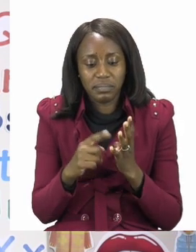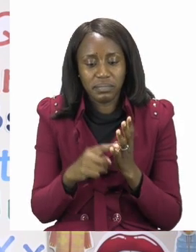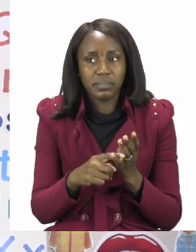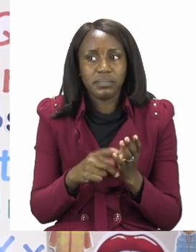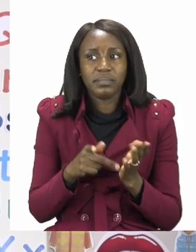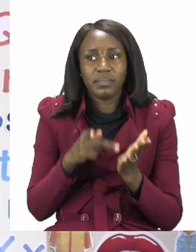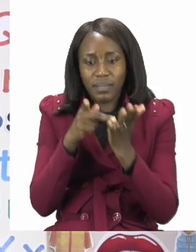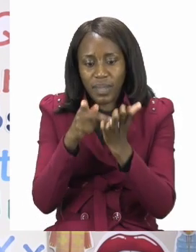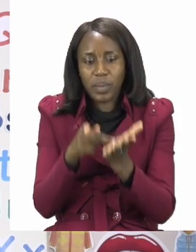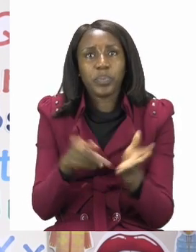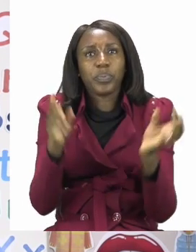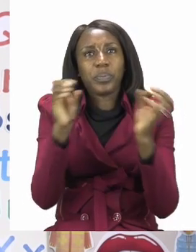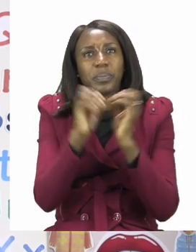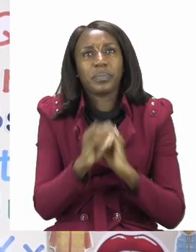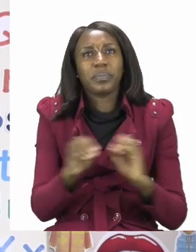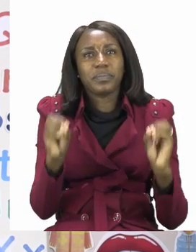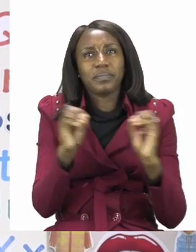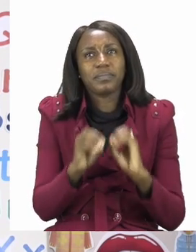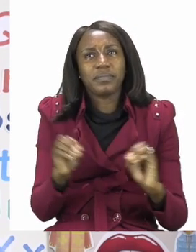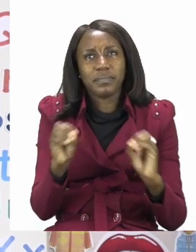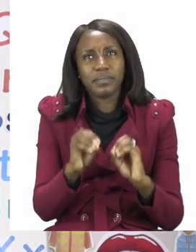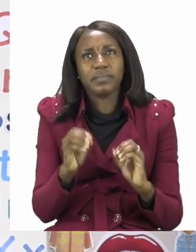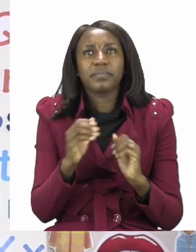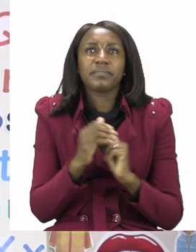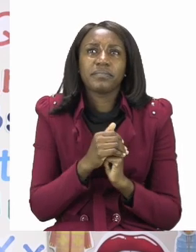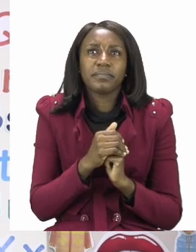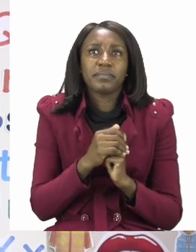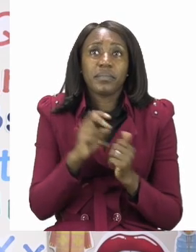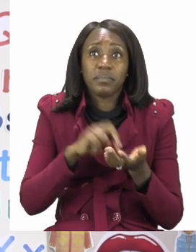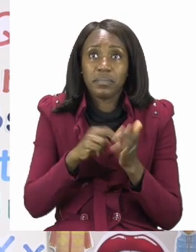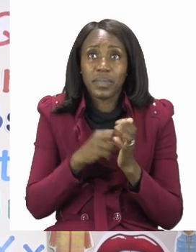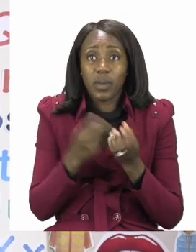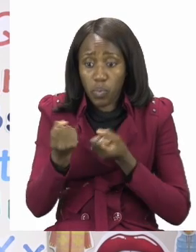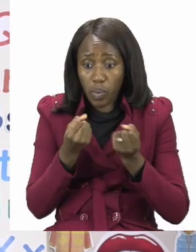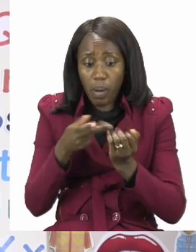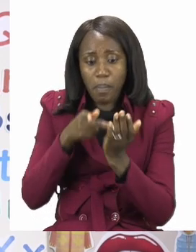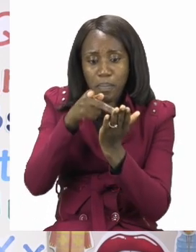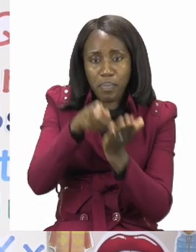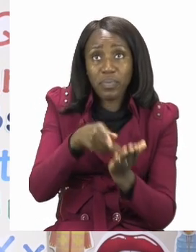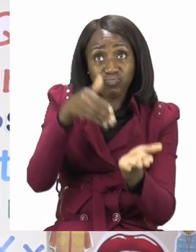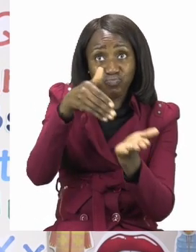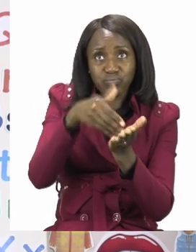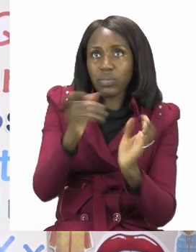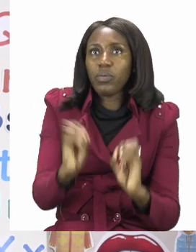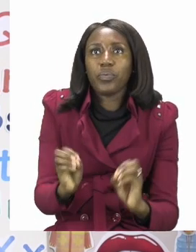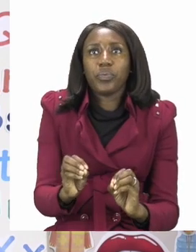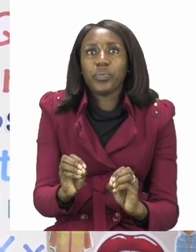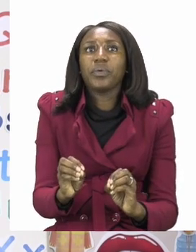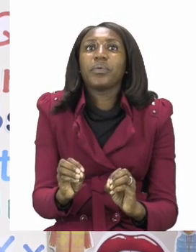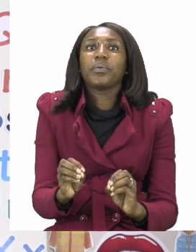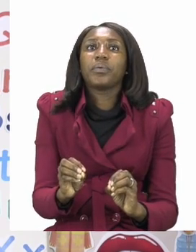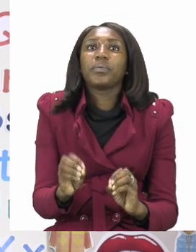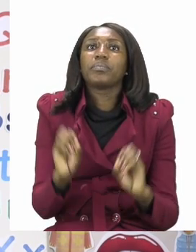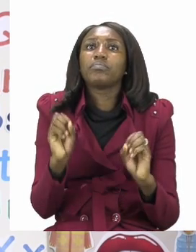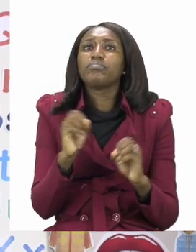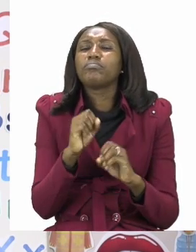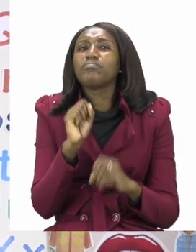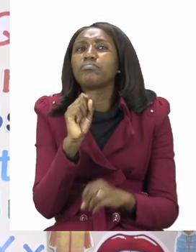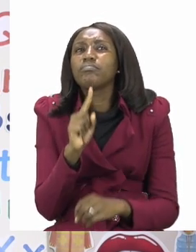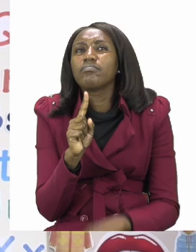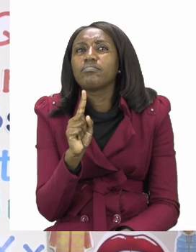Then for the last one, we're going to count how many children brought no parking signs. We